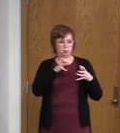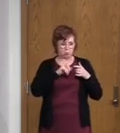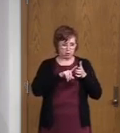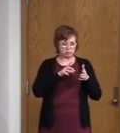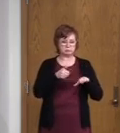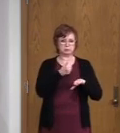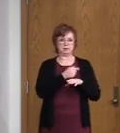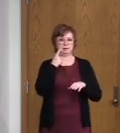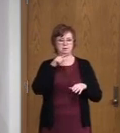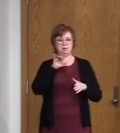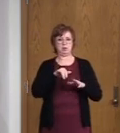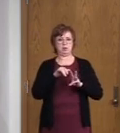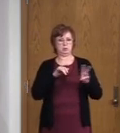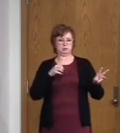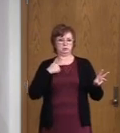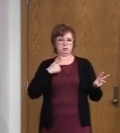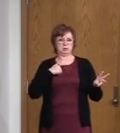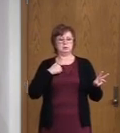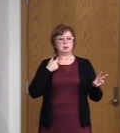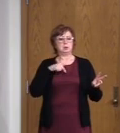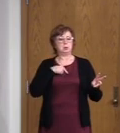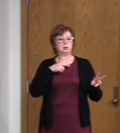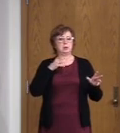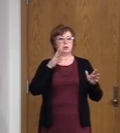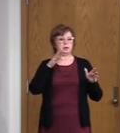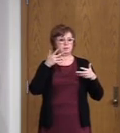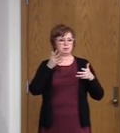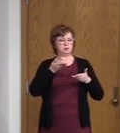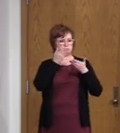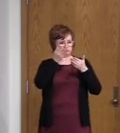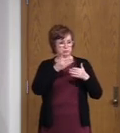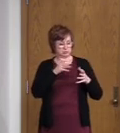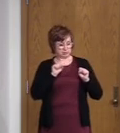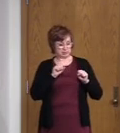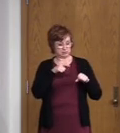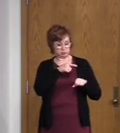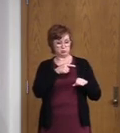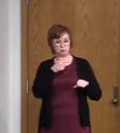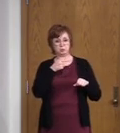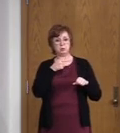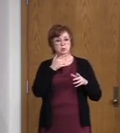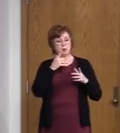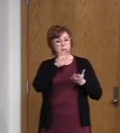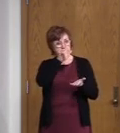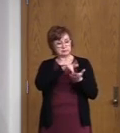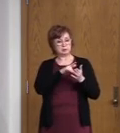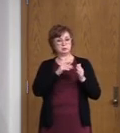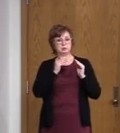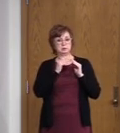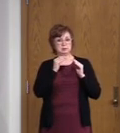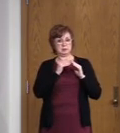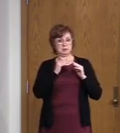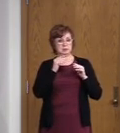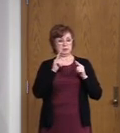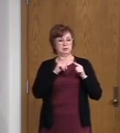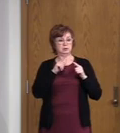our recommendations to the WHL for a hub approach, and we are waiting their confirmation of the same.